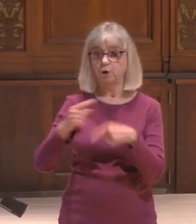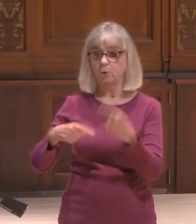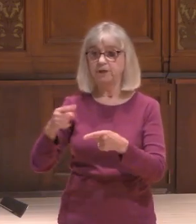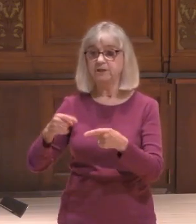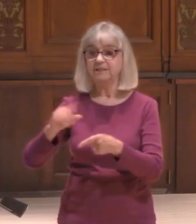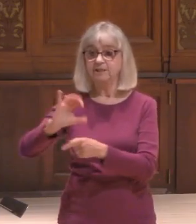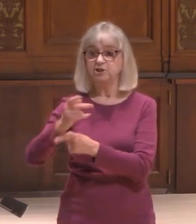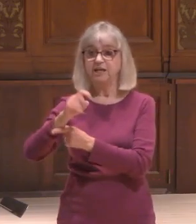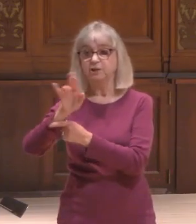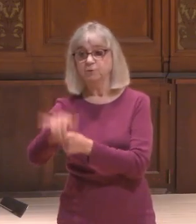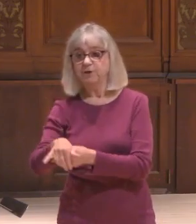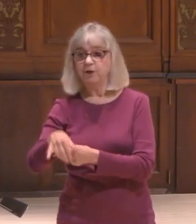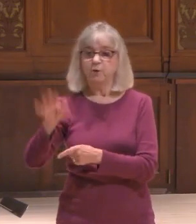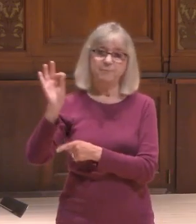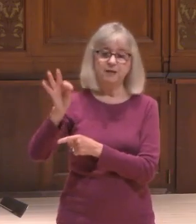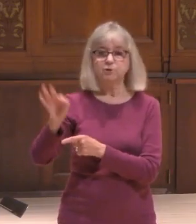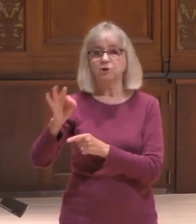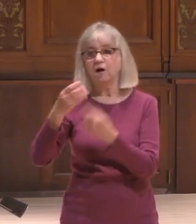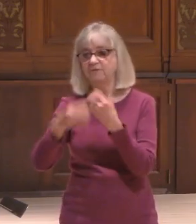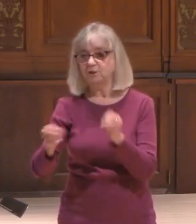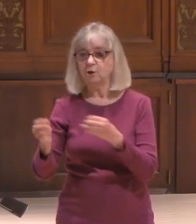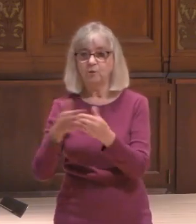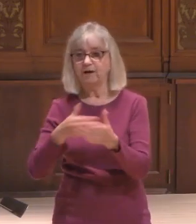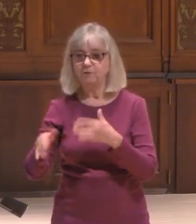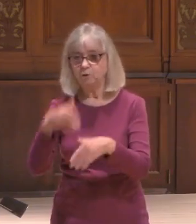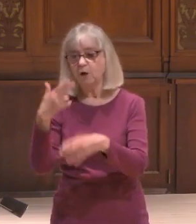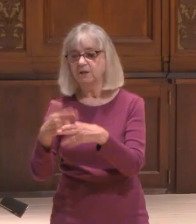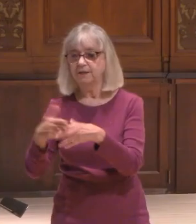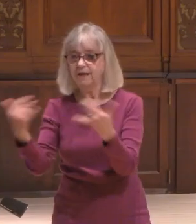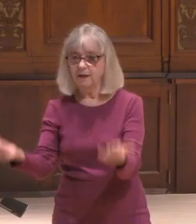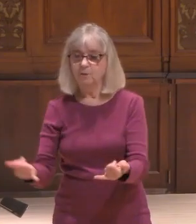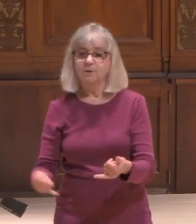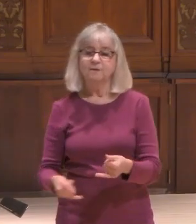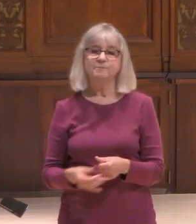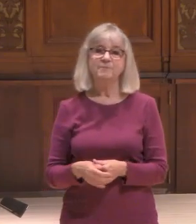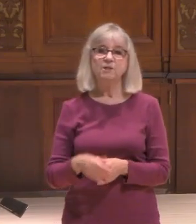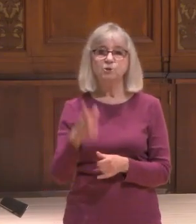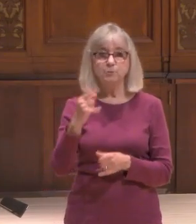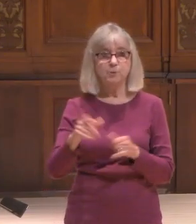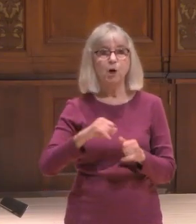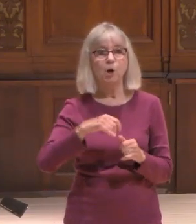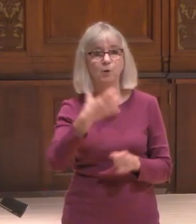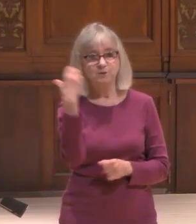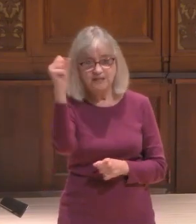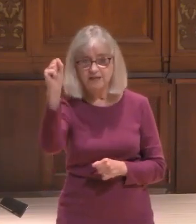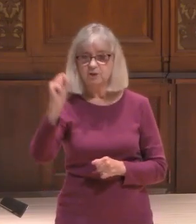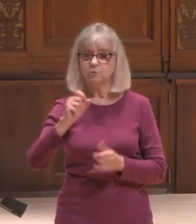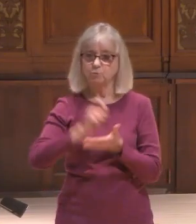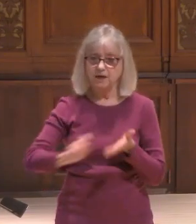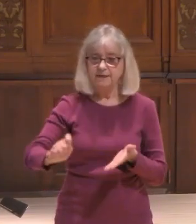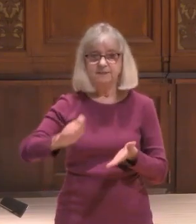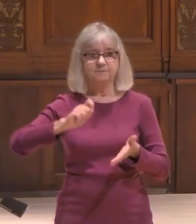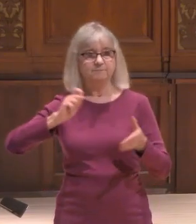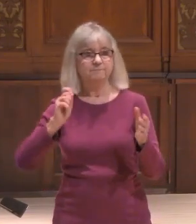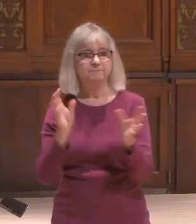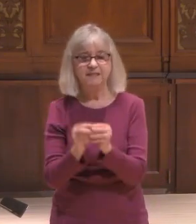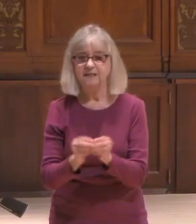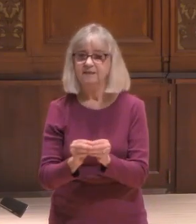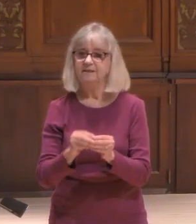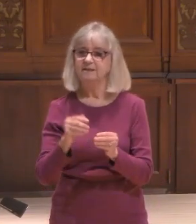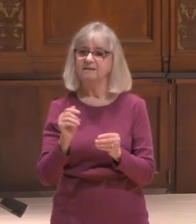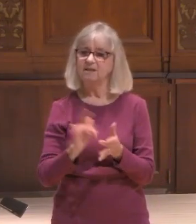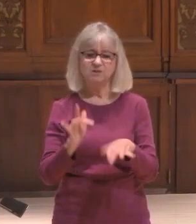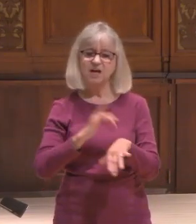chancery or pastoral office, or whatever you call it now, to protest, to write, to meet, whatever. It was a